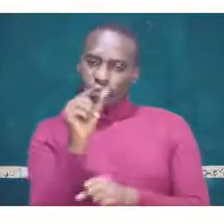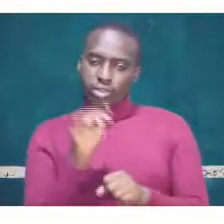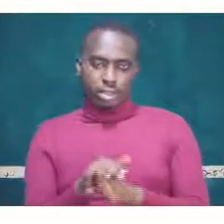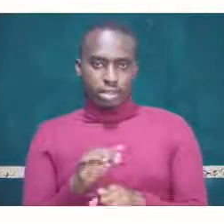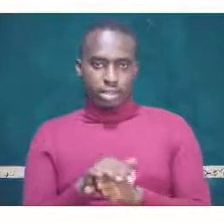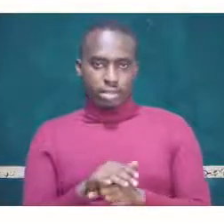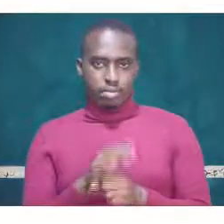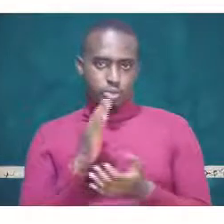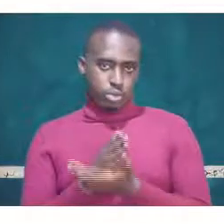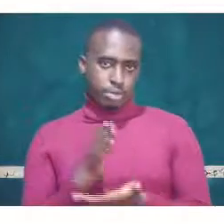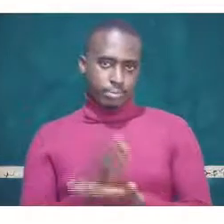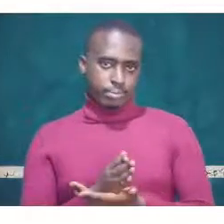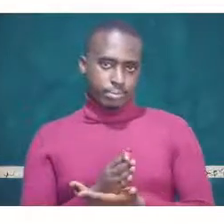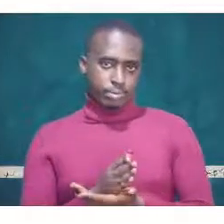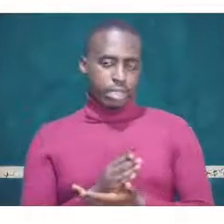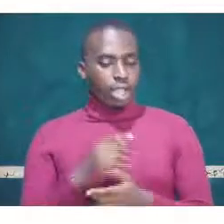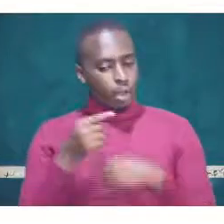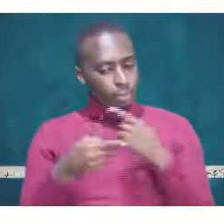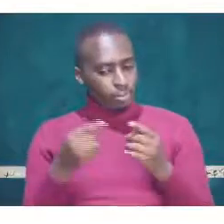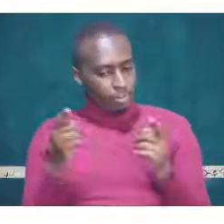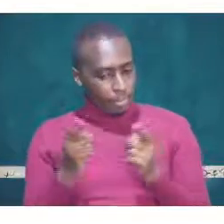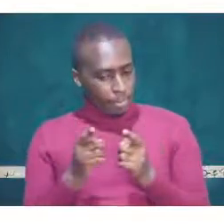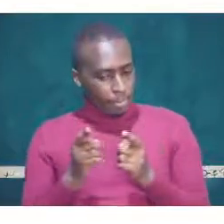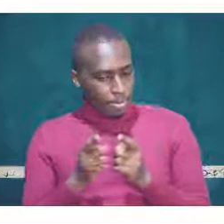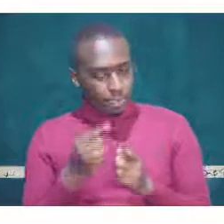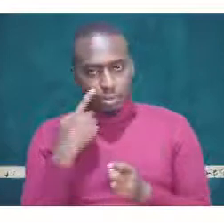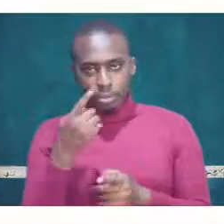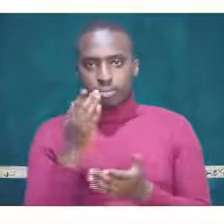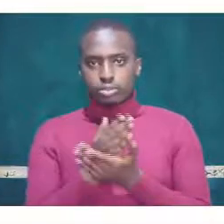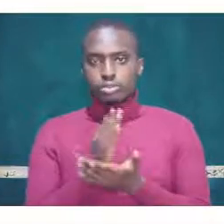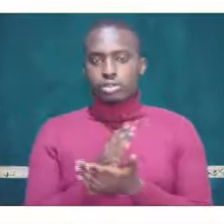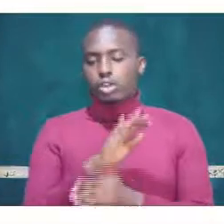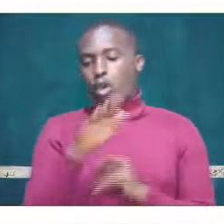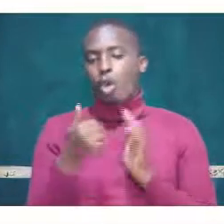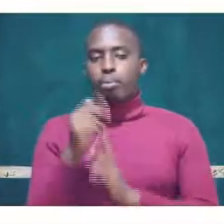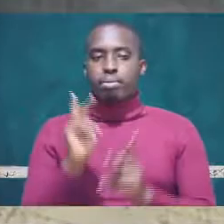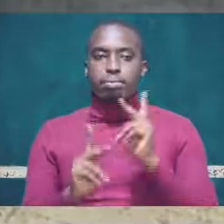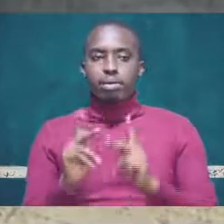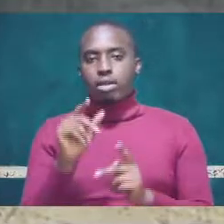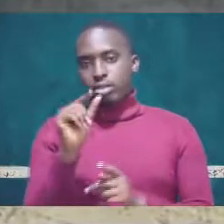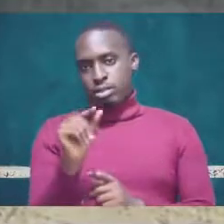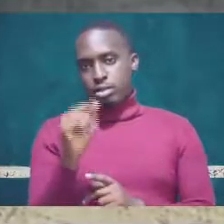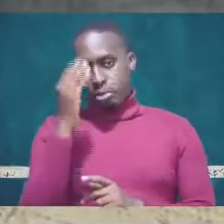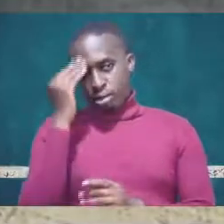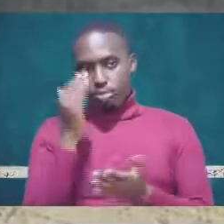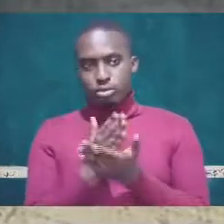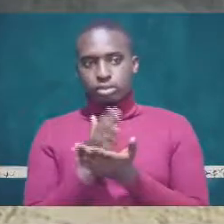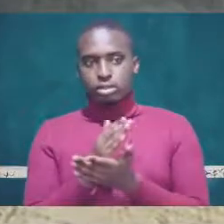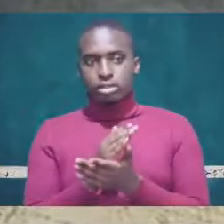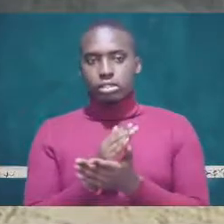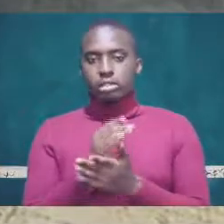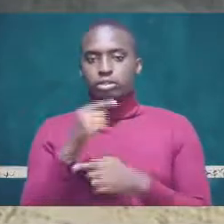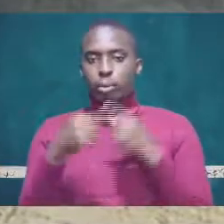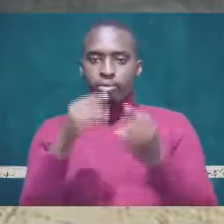the thymus goes more, and that's why you find in the immune system in old people is very less, because most of them, the thymus